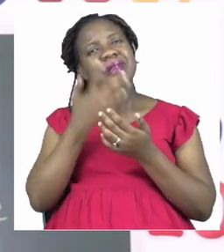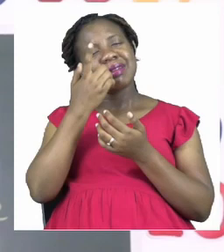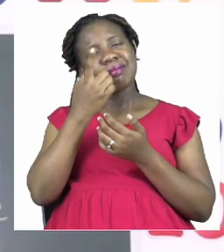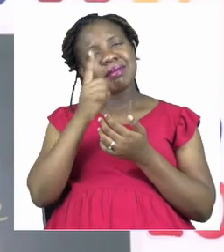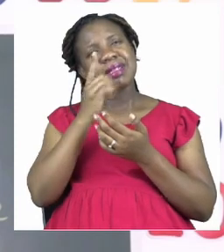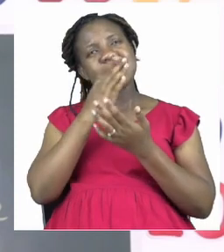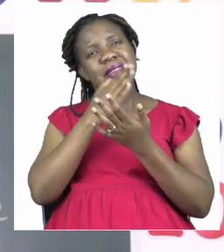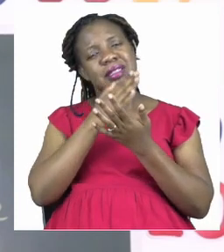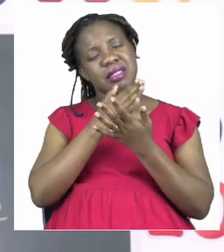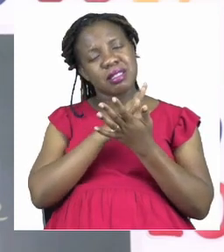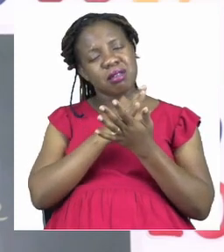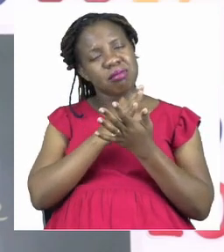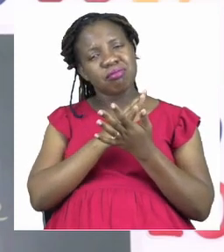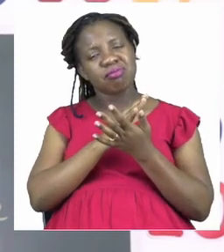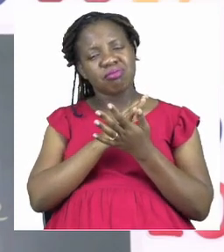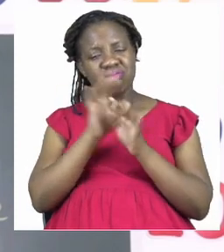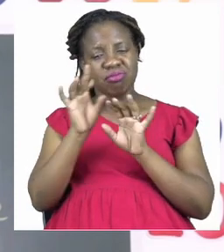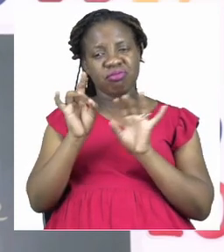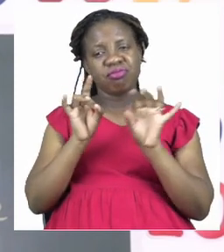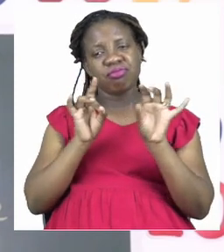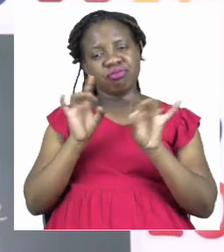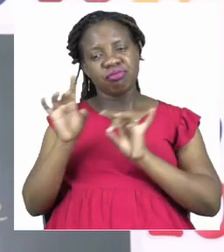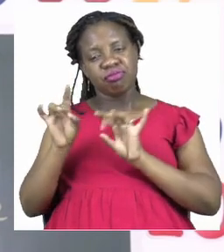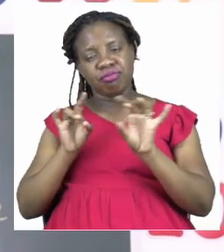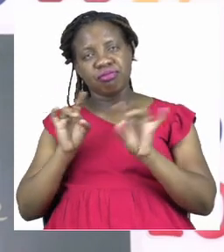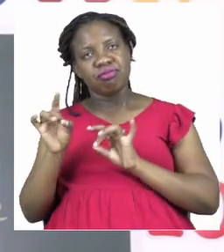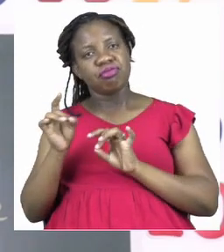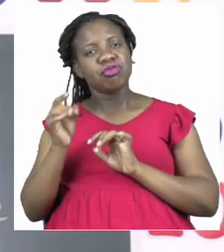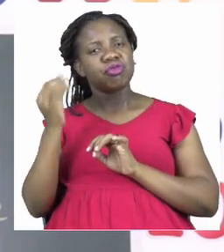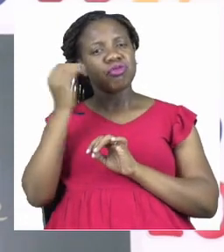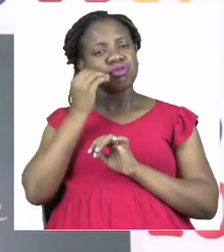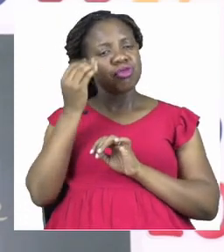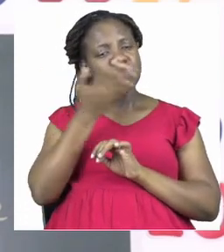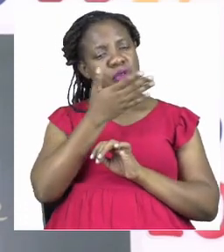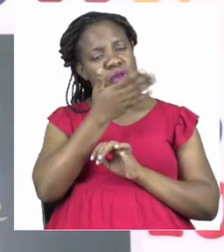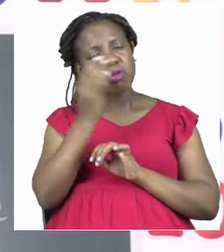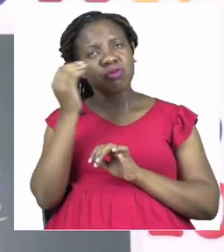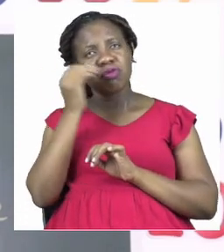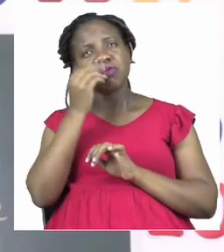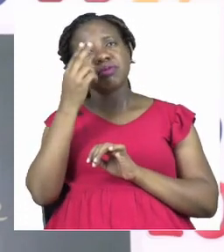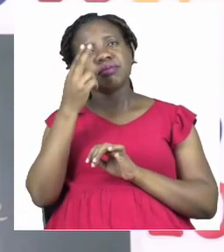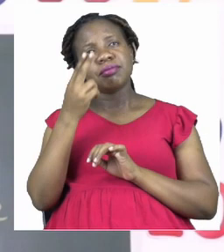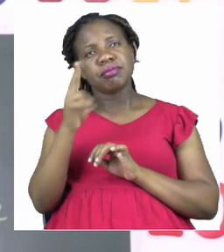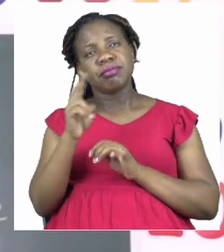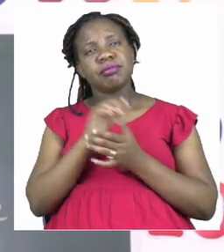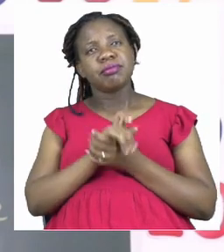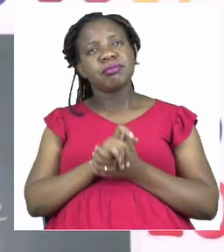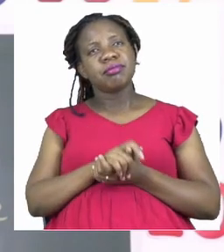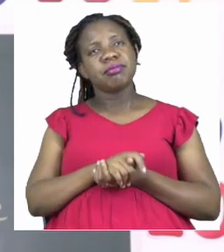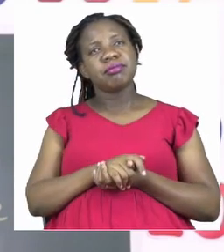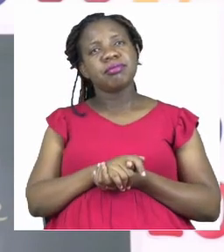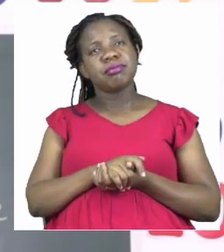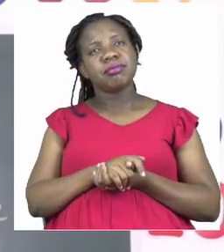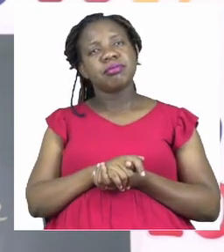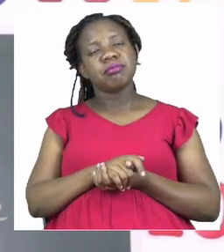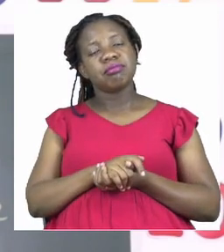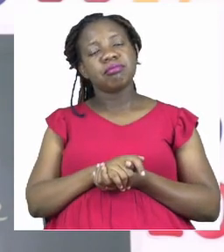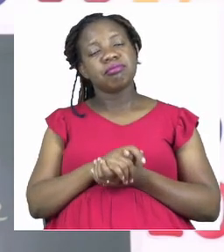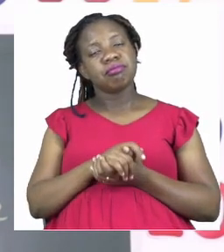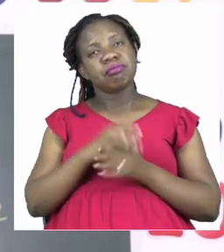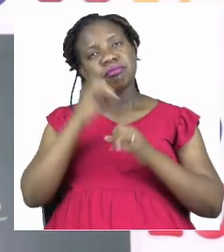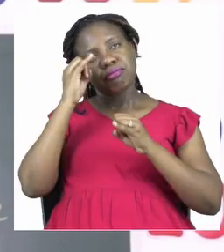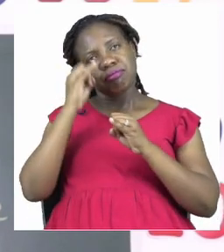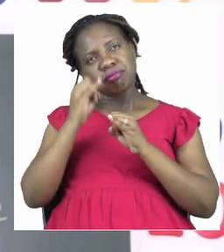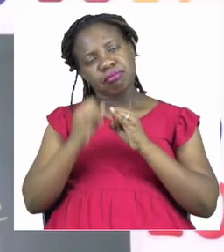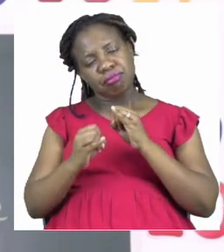it so much. So these are the guidelines to help you with your creative writing.